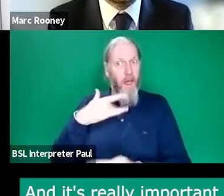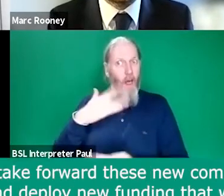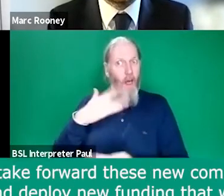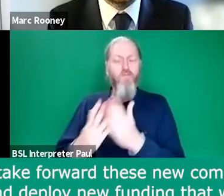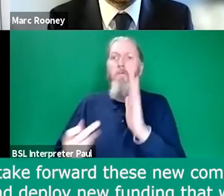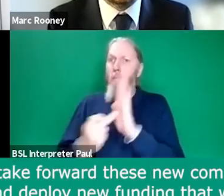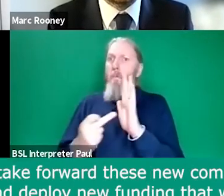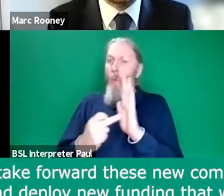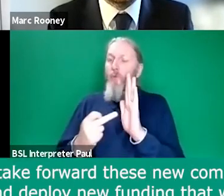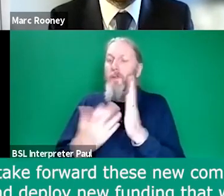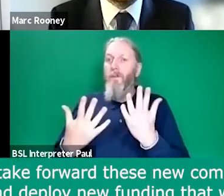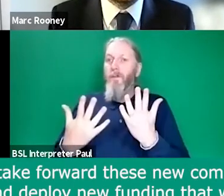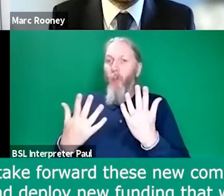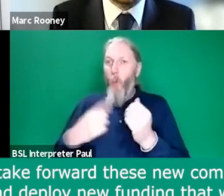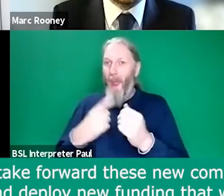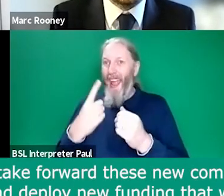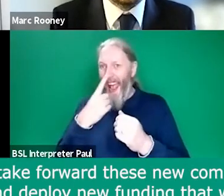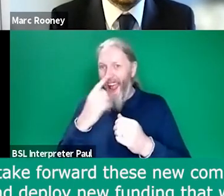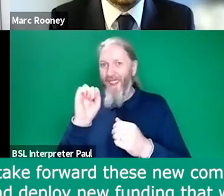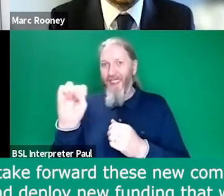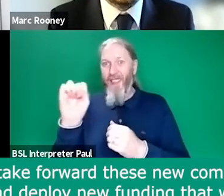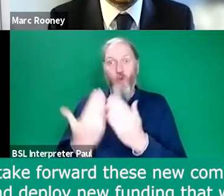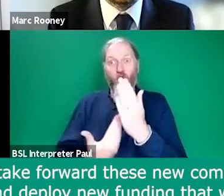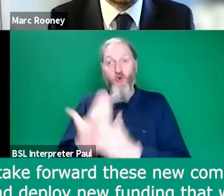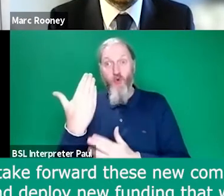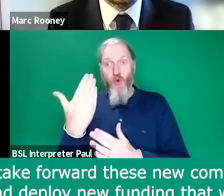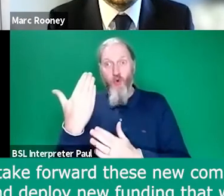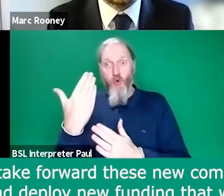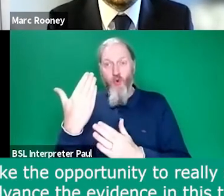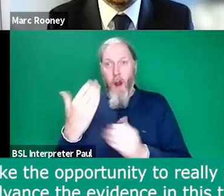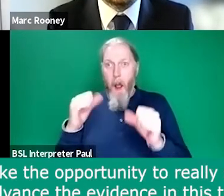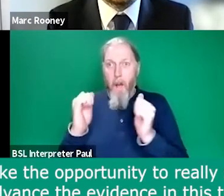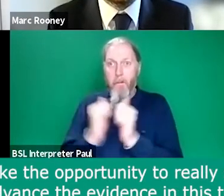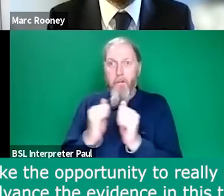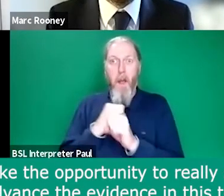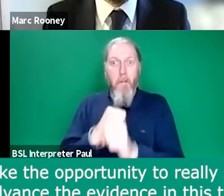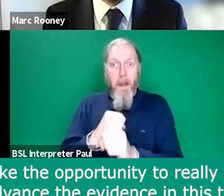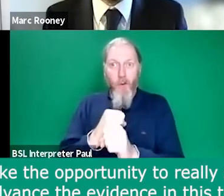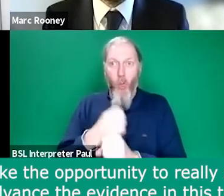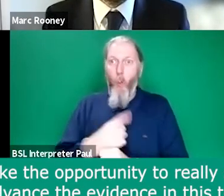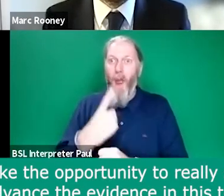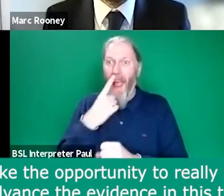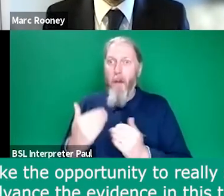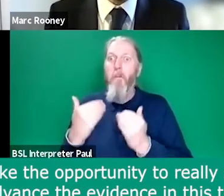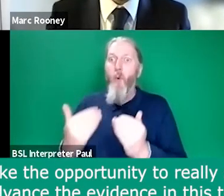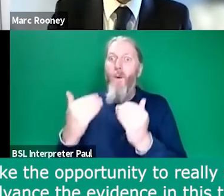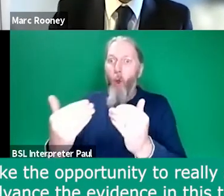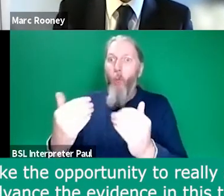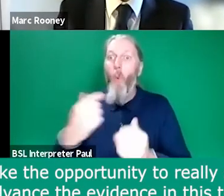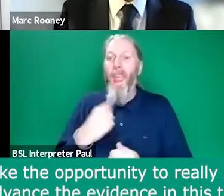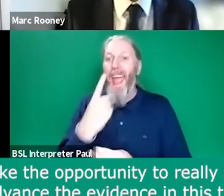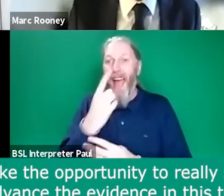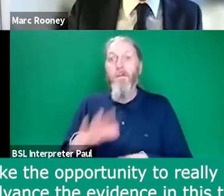important as we take forward these new commitments and deploy new funding, that we do take the opportunity to really start to advance